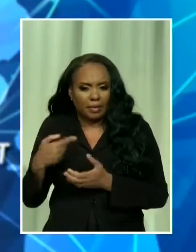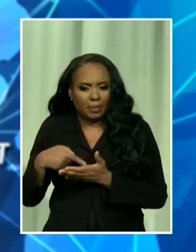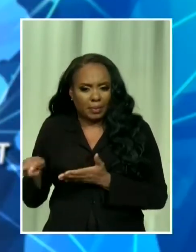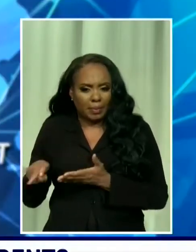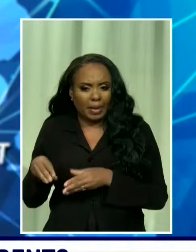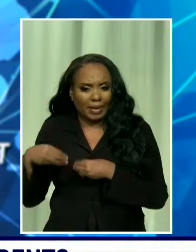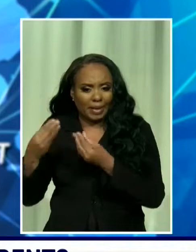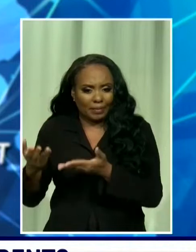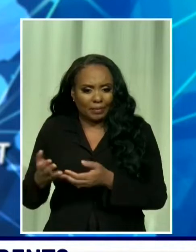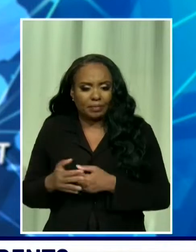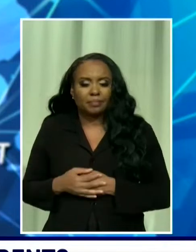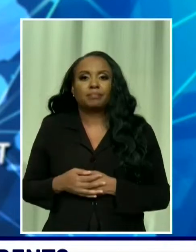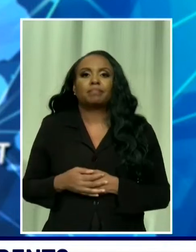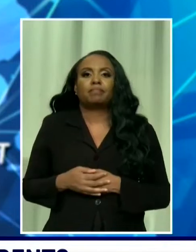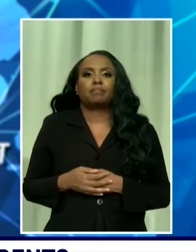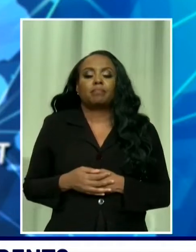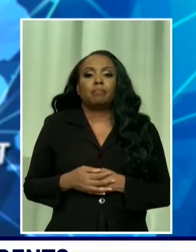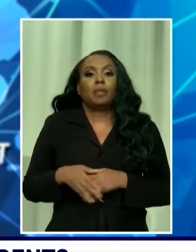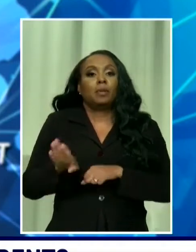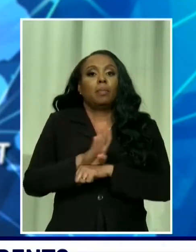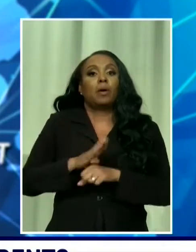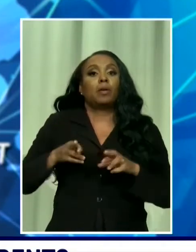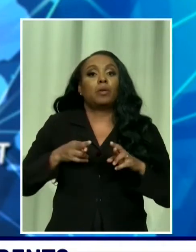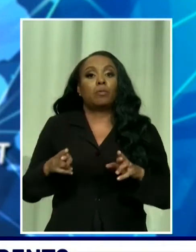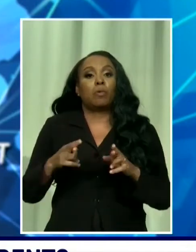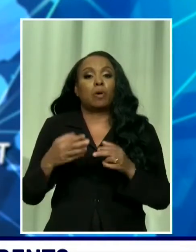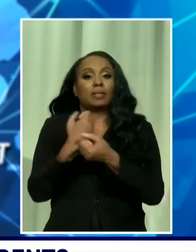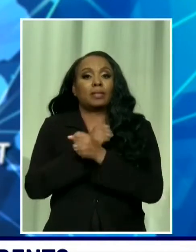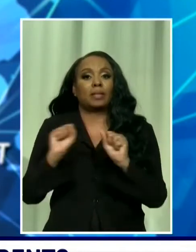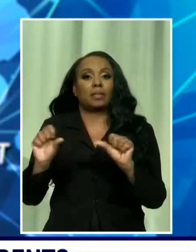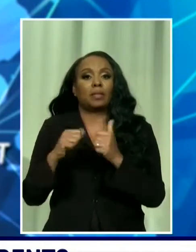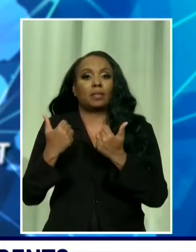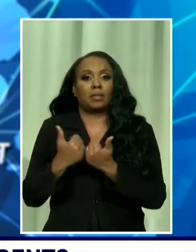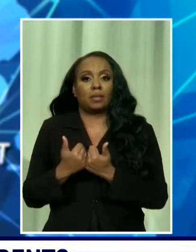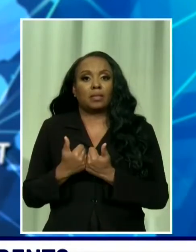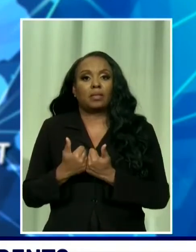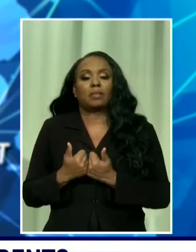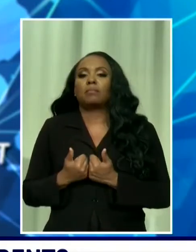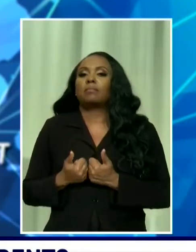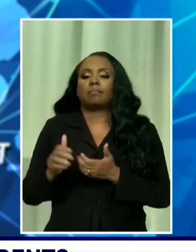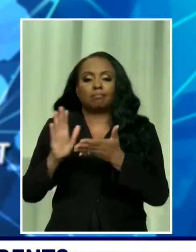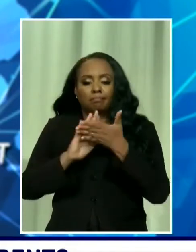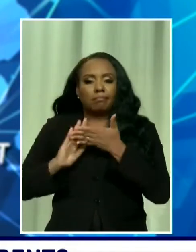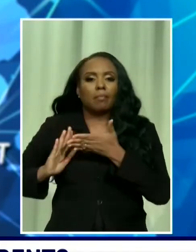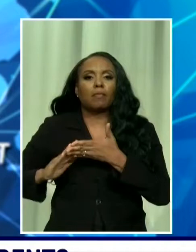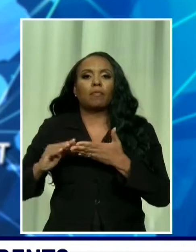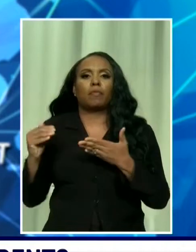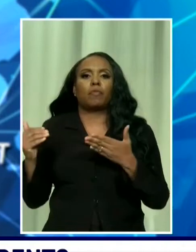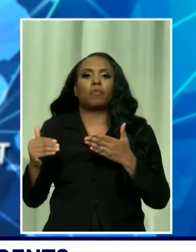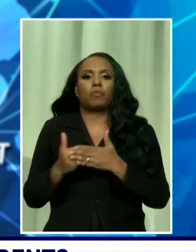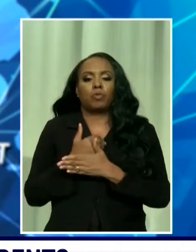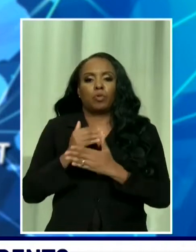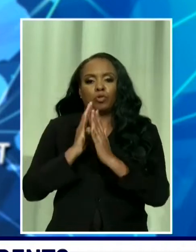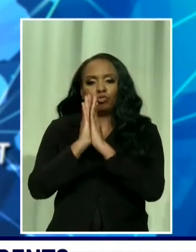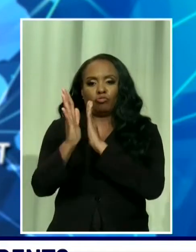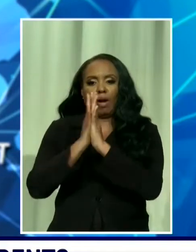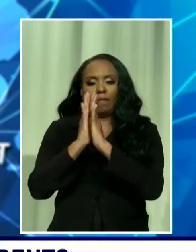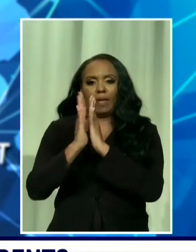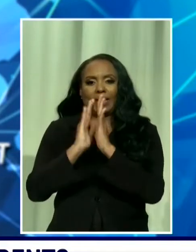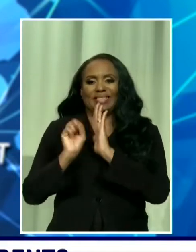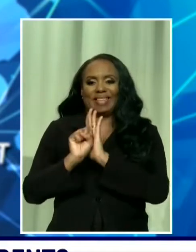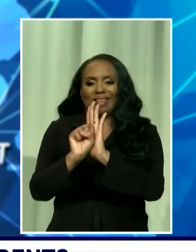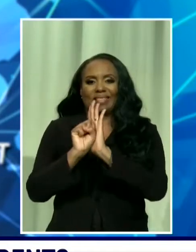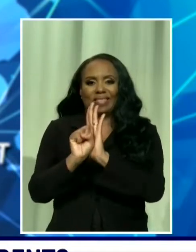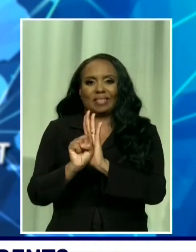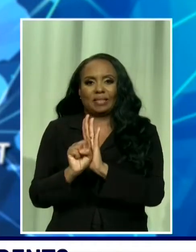Barbados Road Safety Association has given the thumbs up to the erection of new traffic signs at the Mangrove Junction in St. Philip. The area